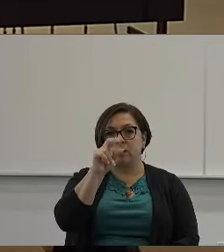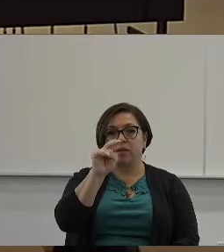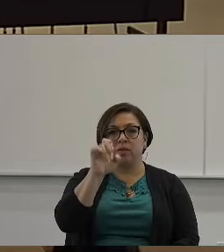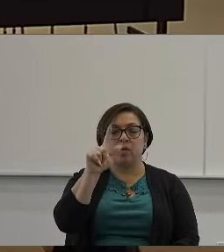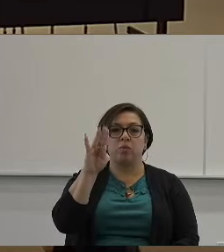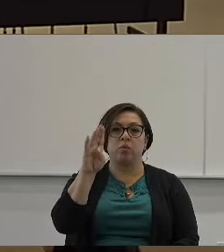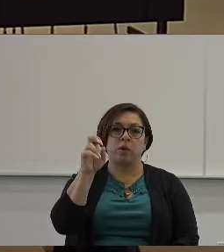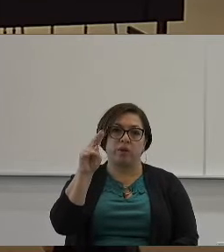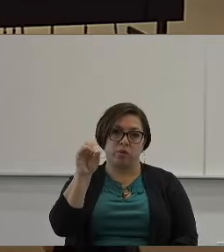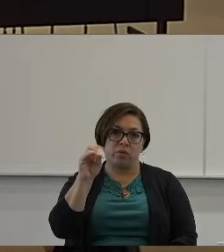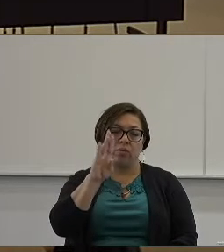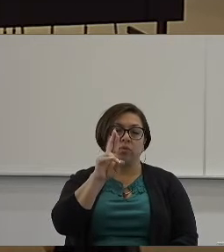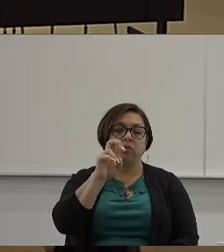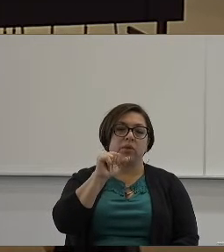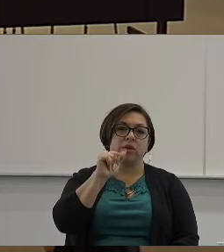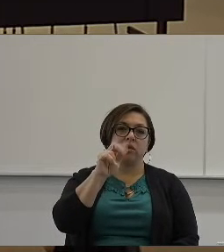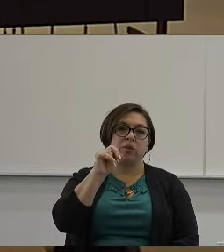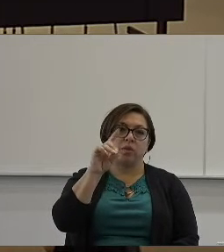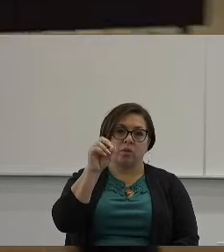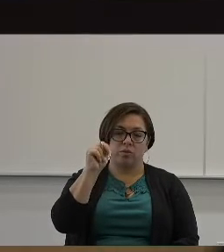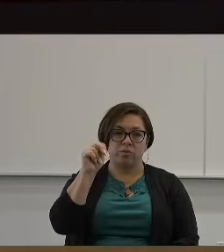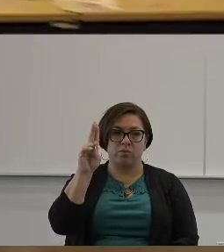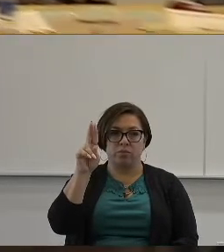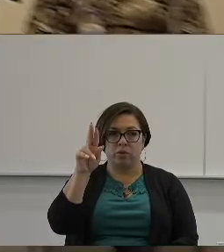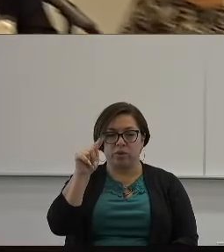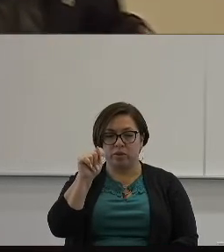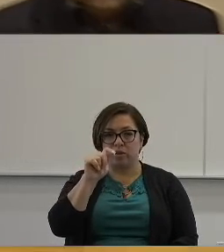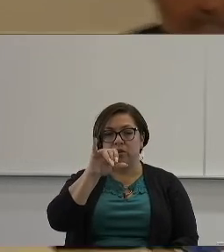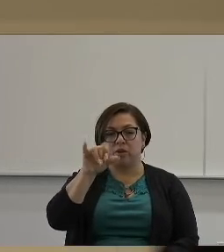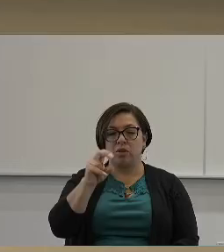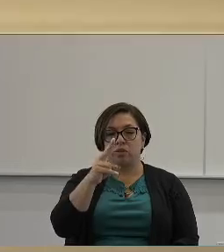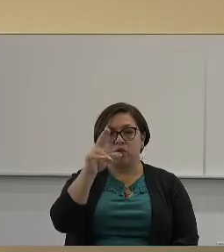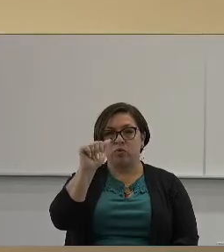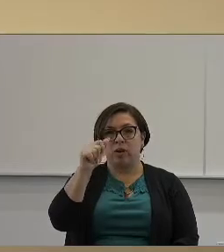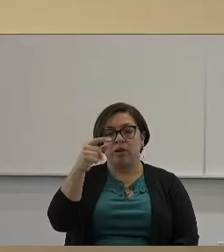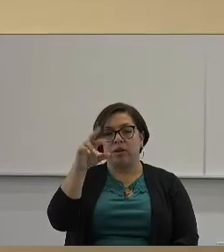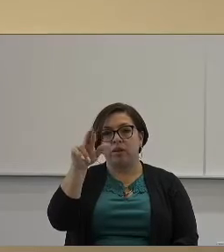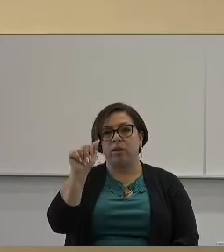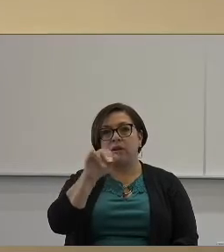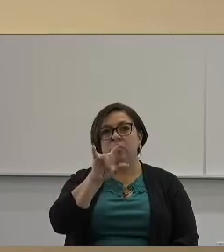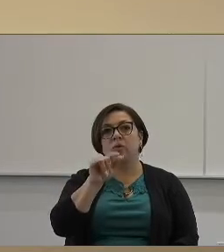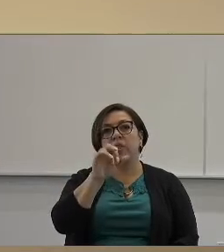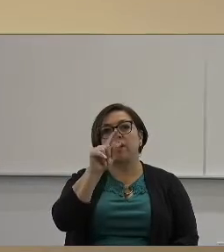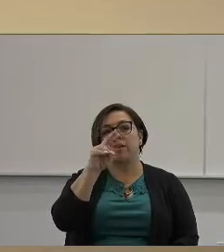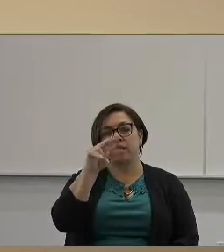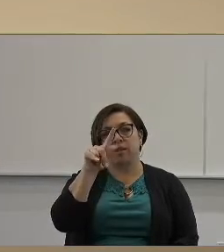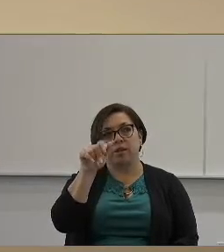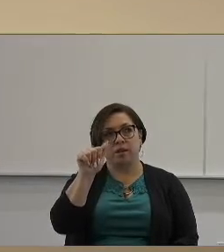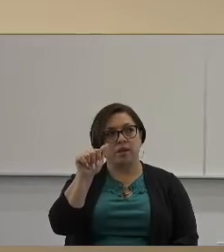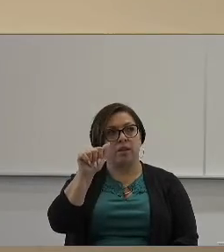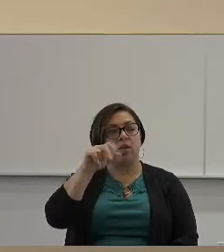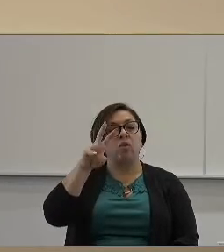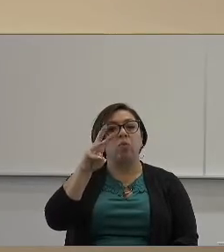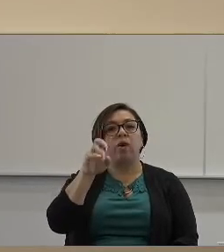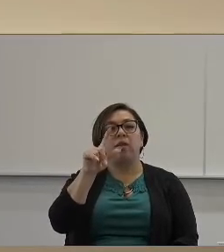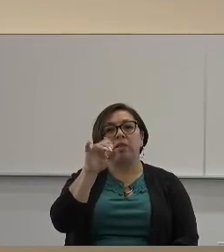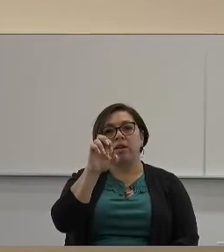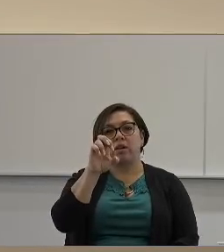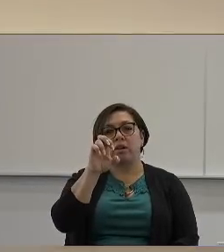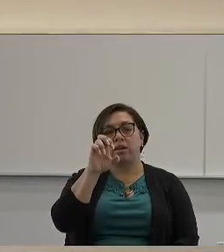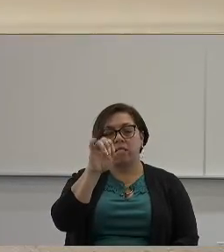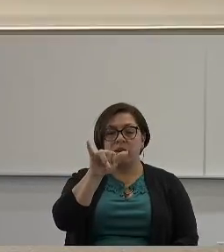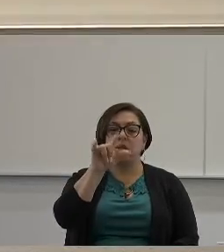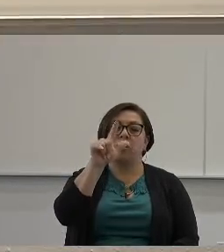Jr., Brandon Burt, Joshua Carter Guerra, Julianita, Wesley Lawrence, and Inocente